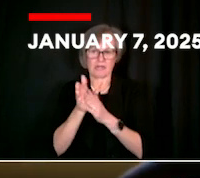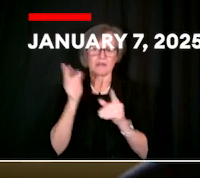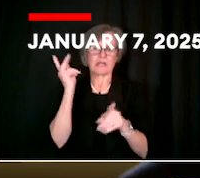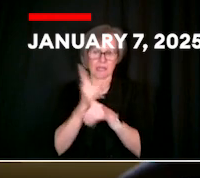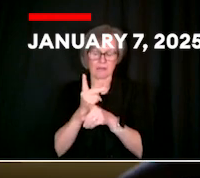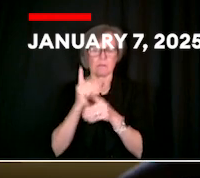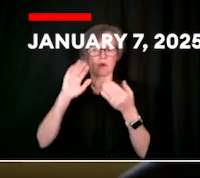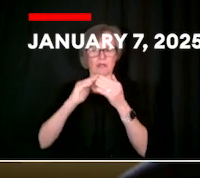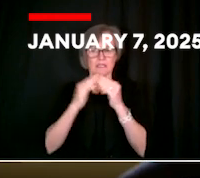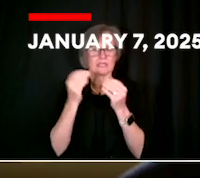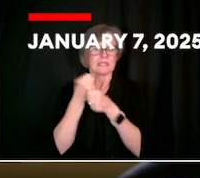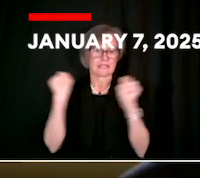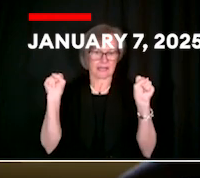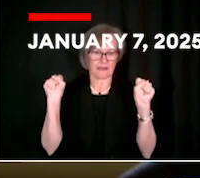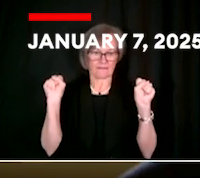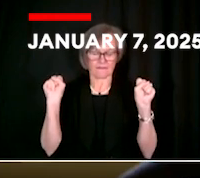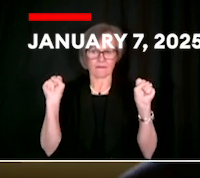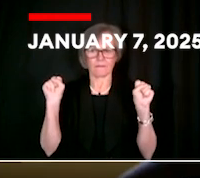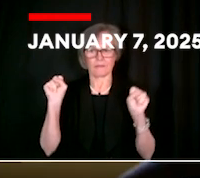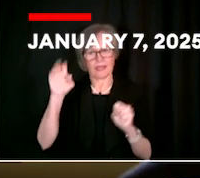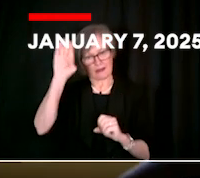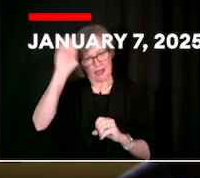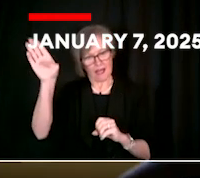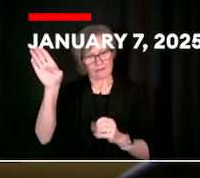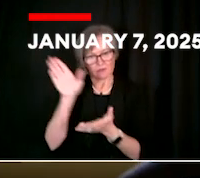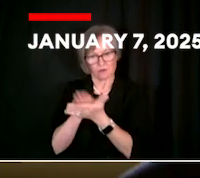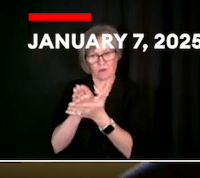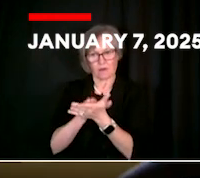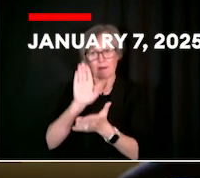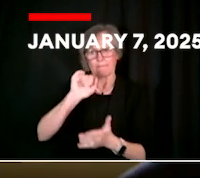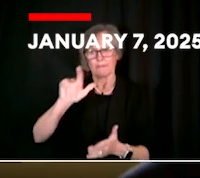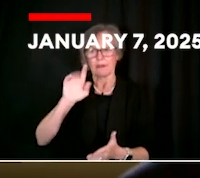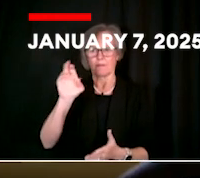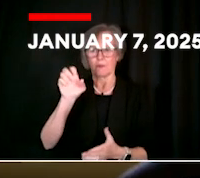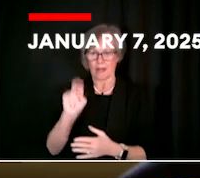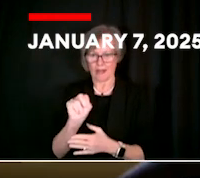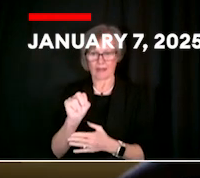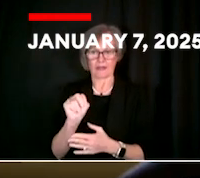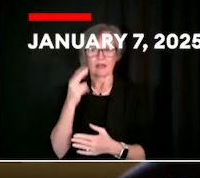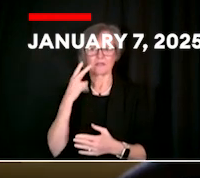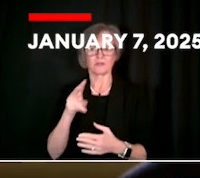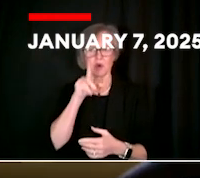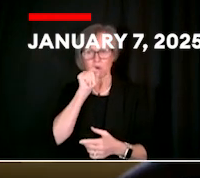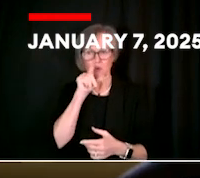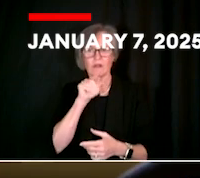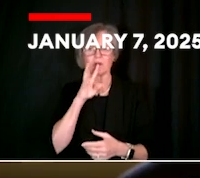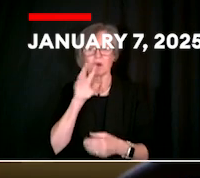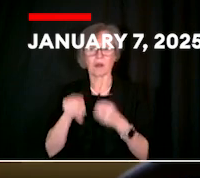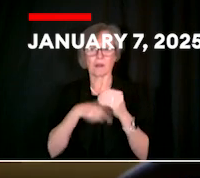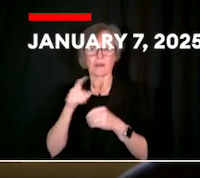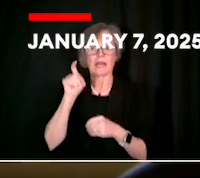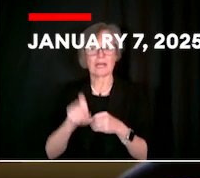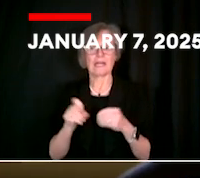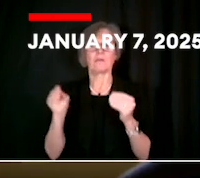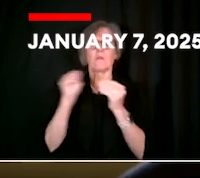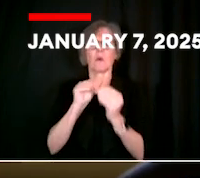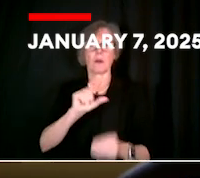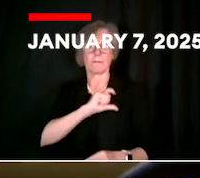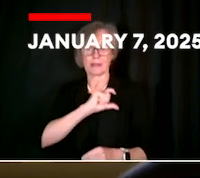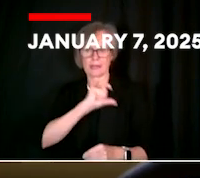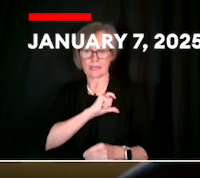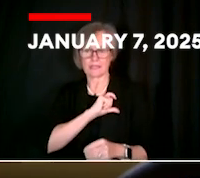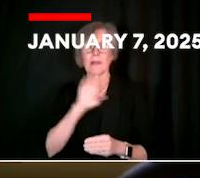safe. And hats off to Bill Bratton. I saw a tweet that he's talking about we need more police. Bill, you're